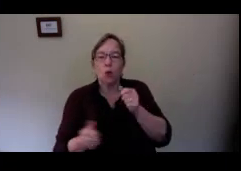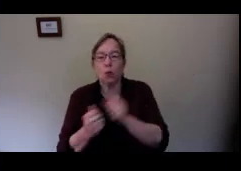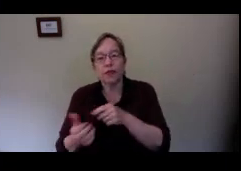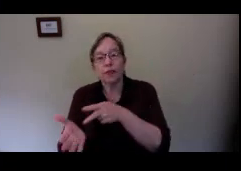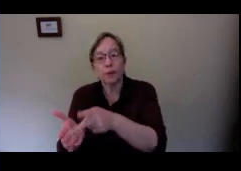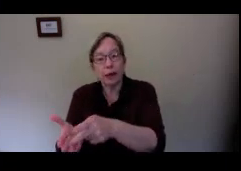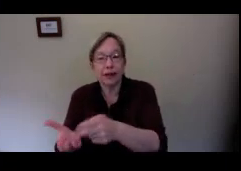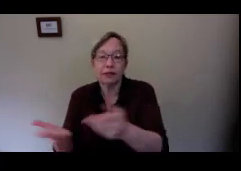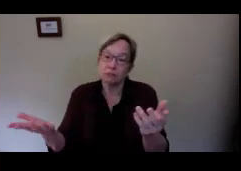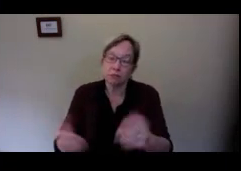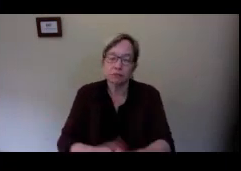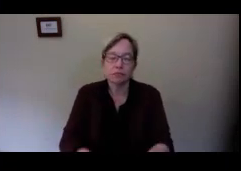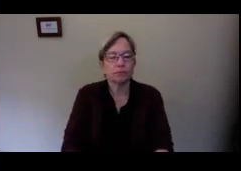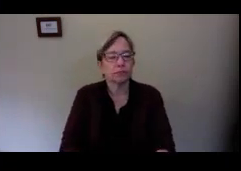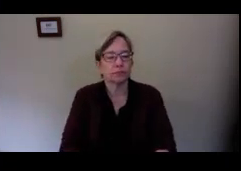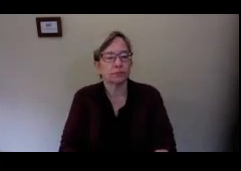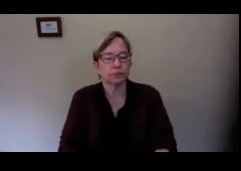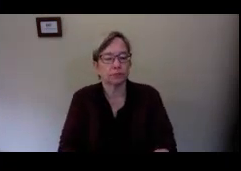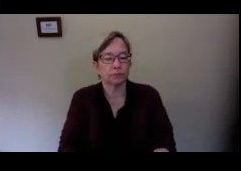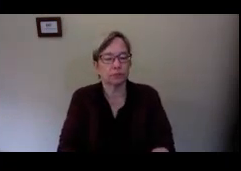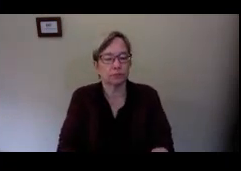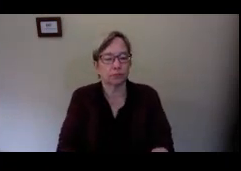slide, please.